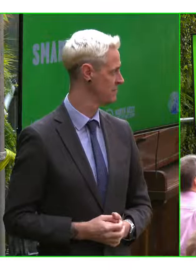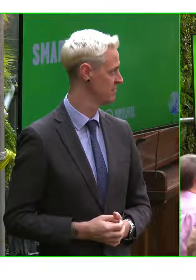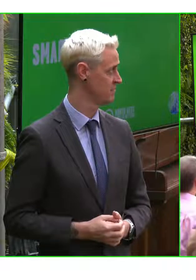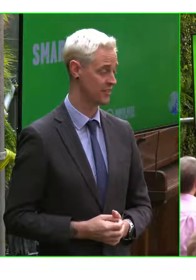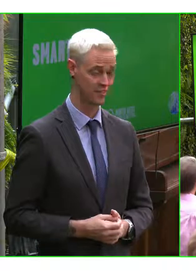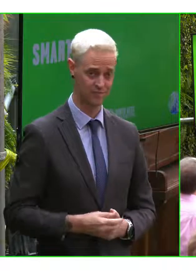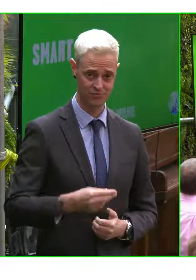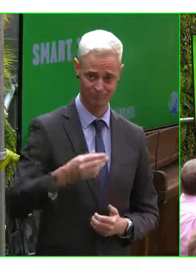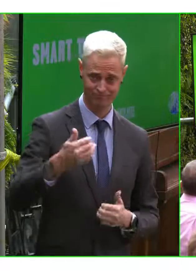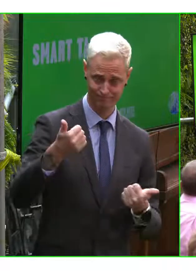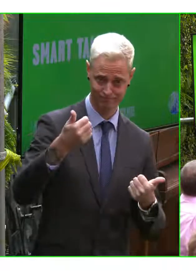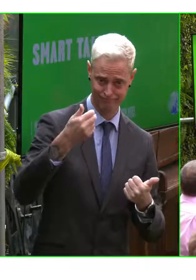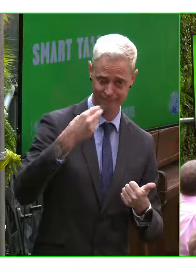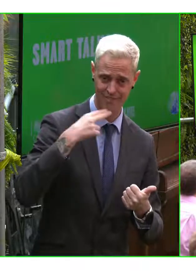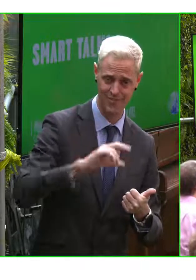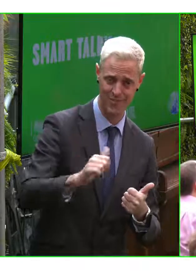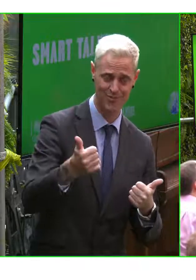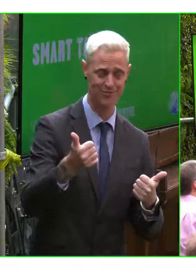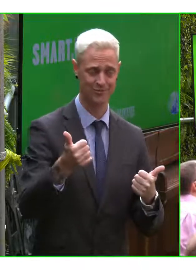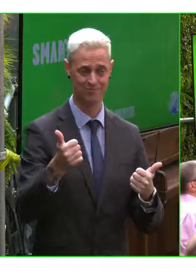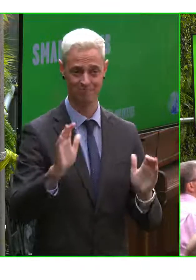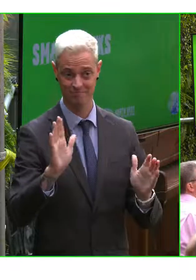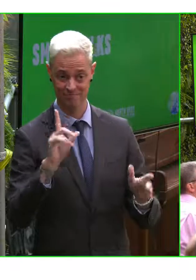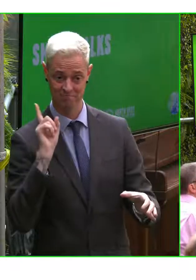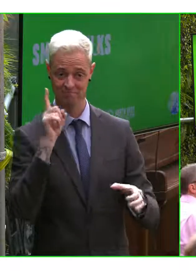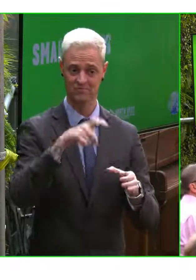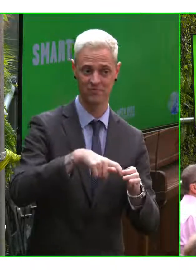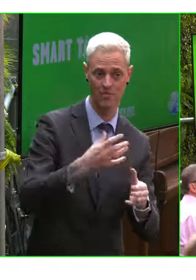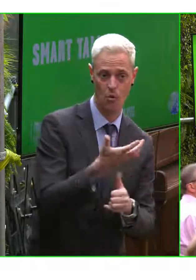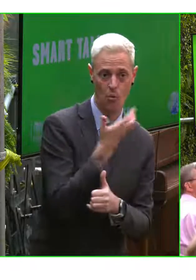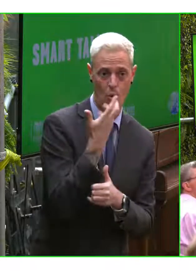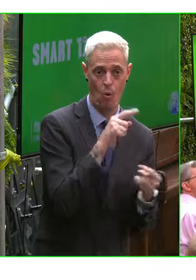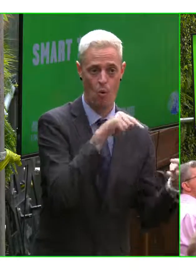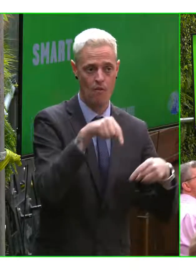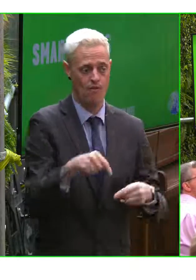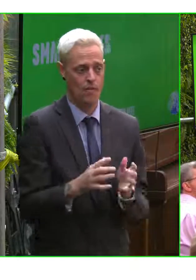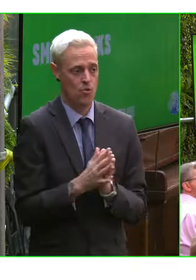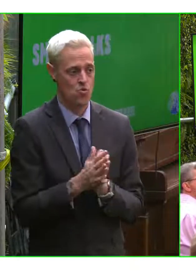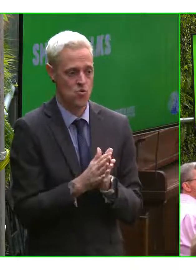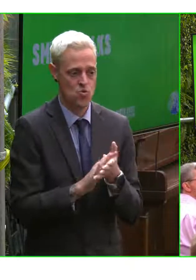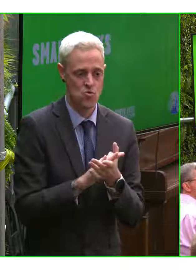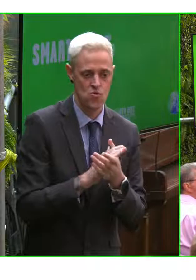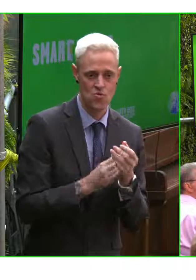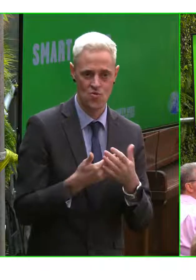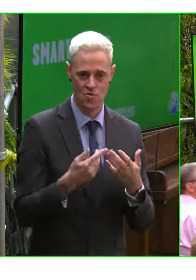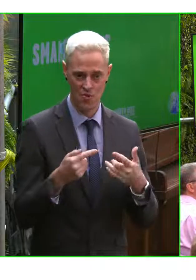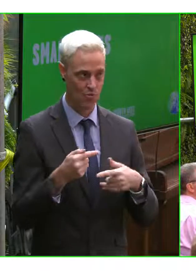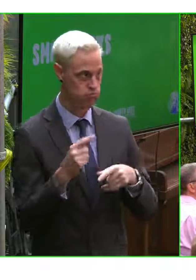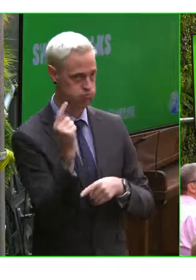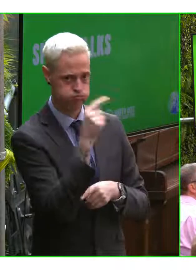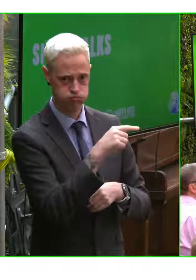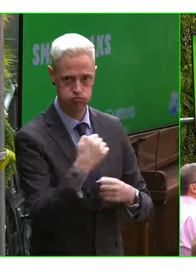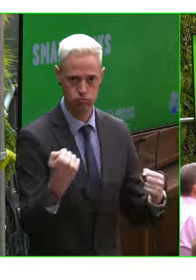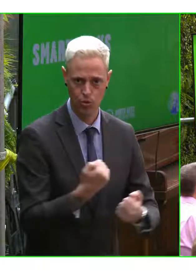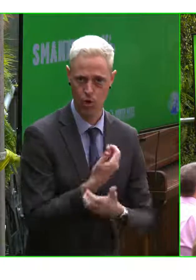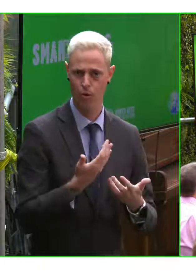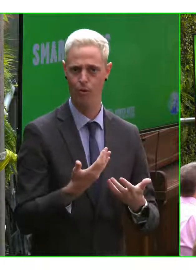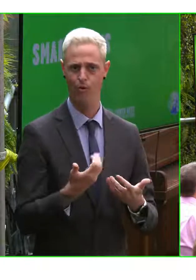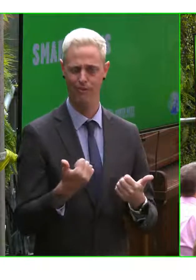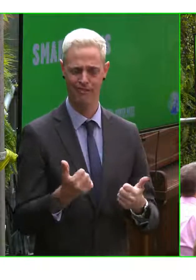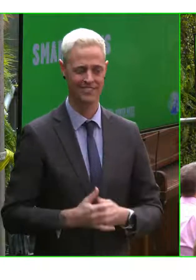Hello, good afternoon everyone. Thanks for having us. Hope you're enjoying the warmth coming back into your limbs as much as I am. It's great to be